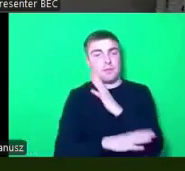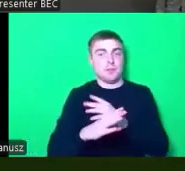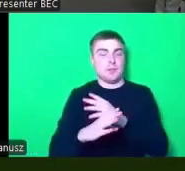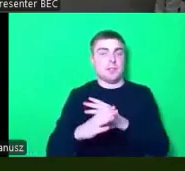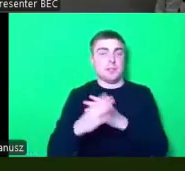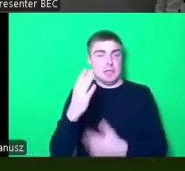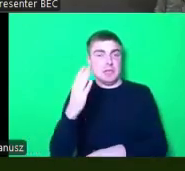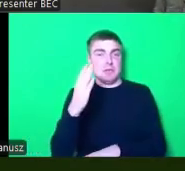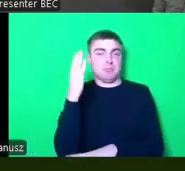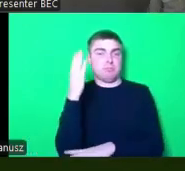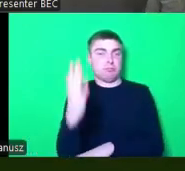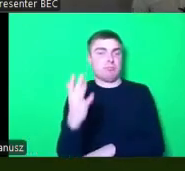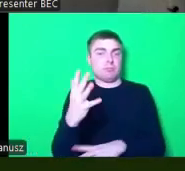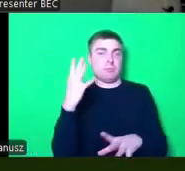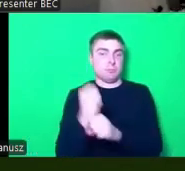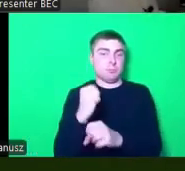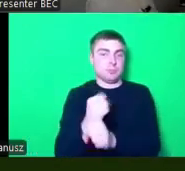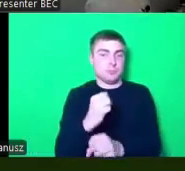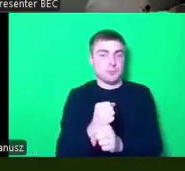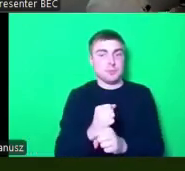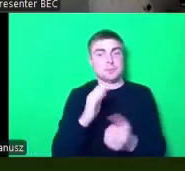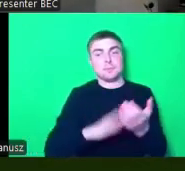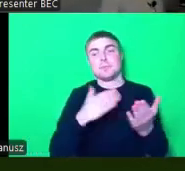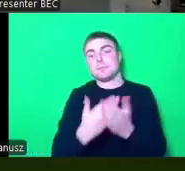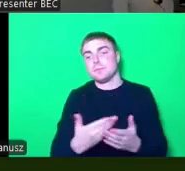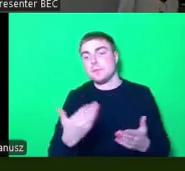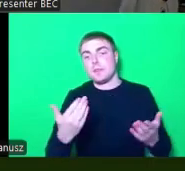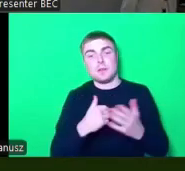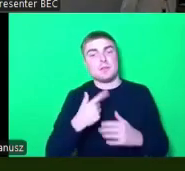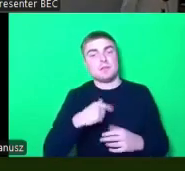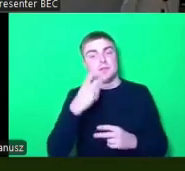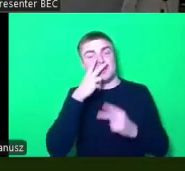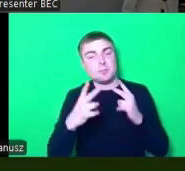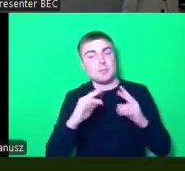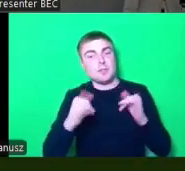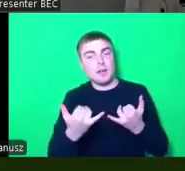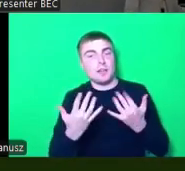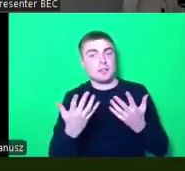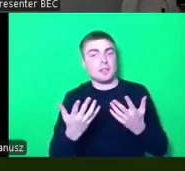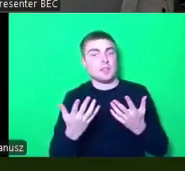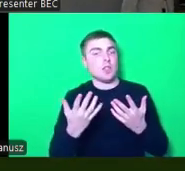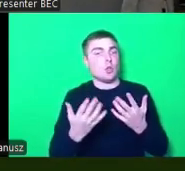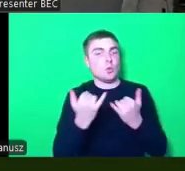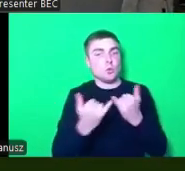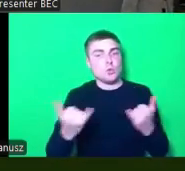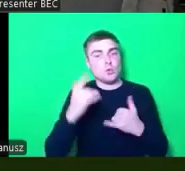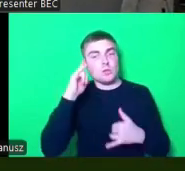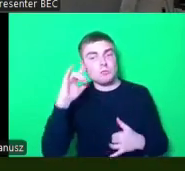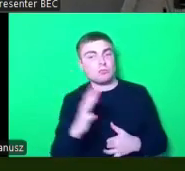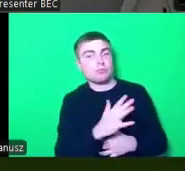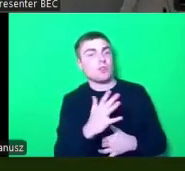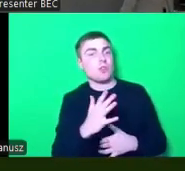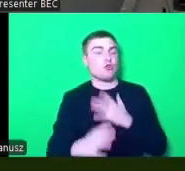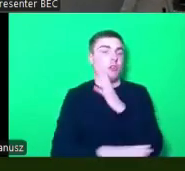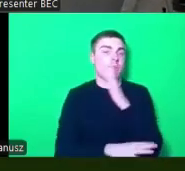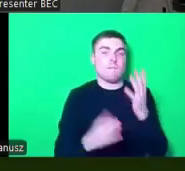exotics, Robinia pseudoacacia, Ailanthus altissima, and Quercus rubra, are the ones that form this forest. If they would